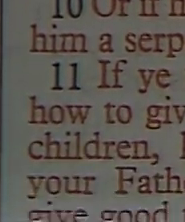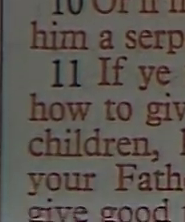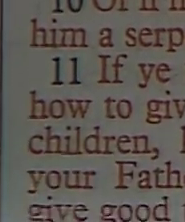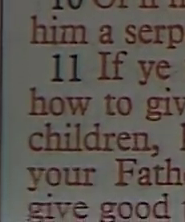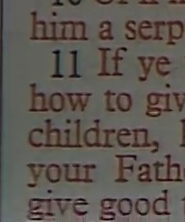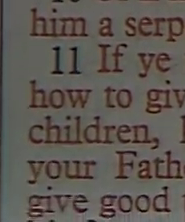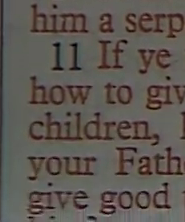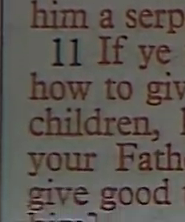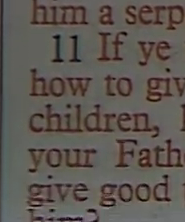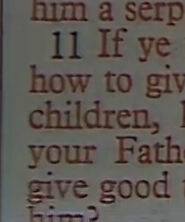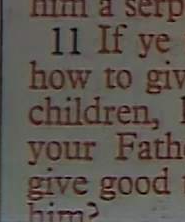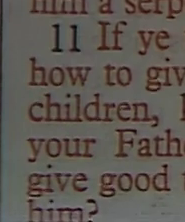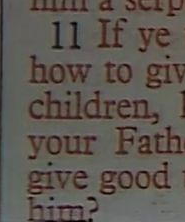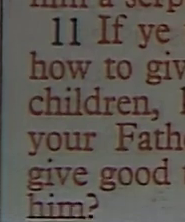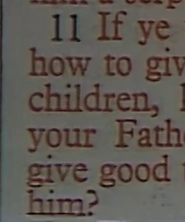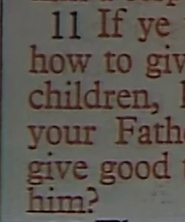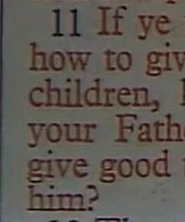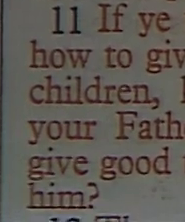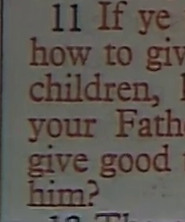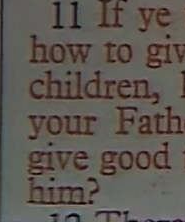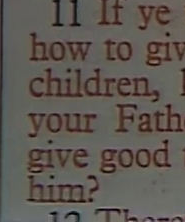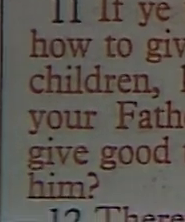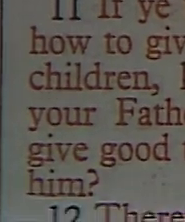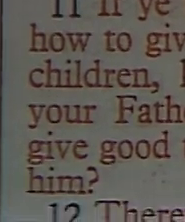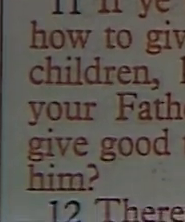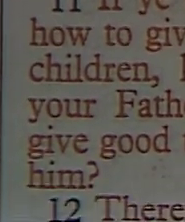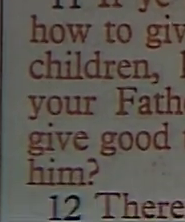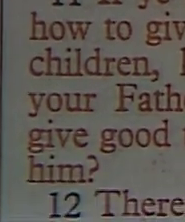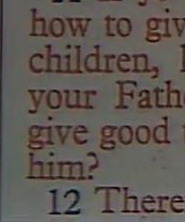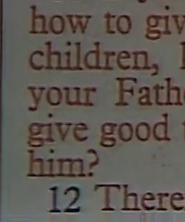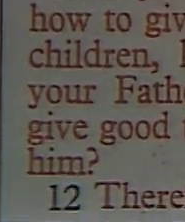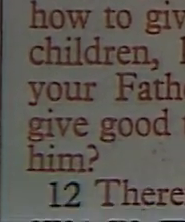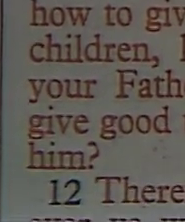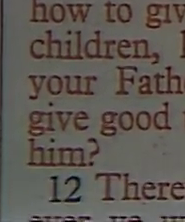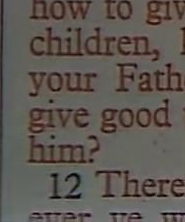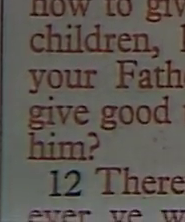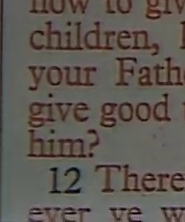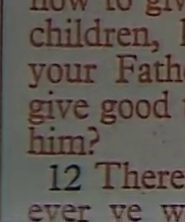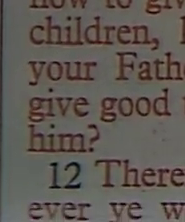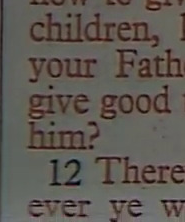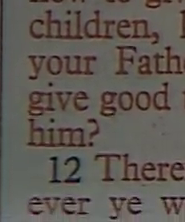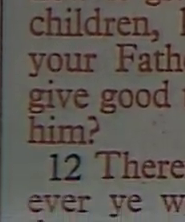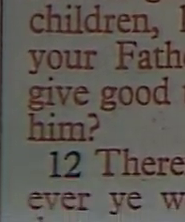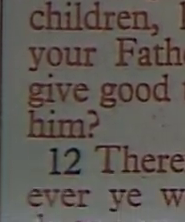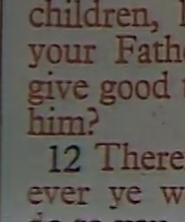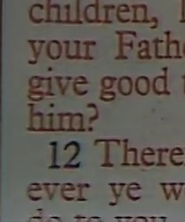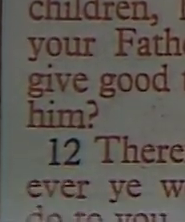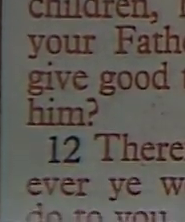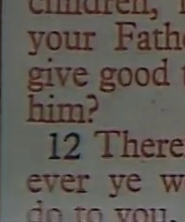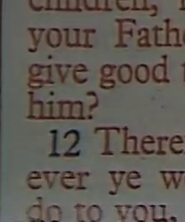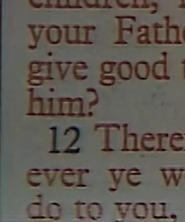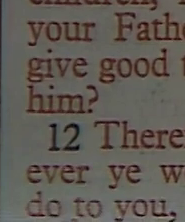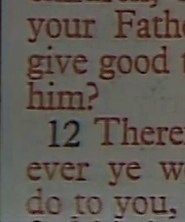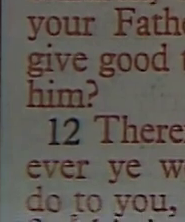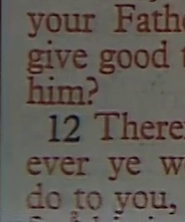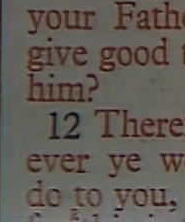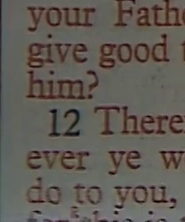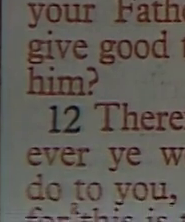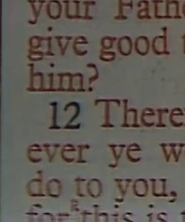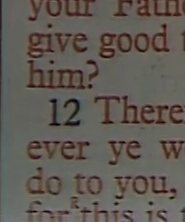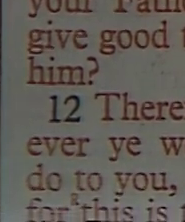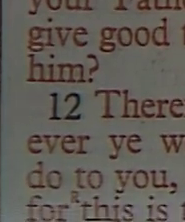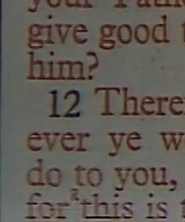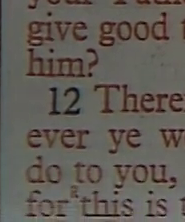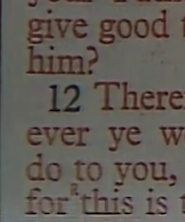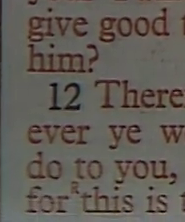there of you, whom if his son ask bread, will he give him a stone? Or if he ask a fish, will he give him a serpent? If ye